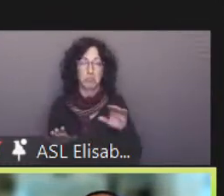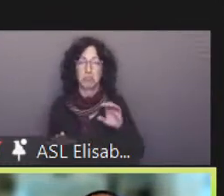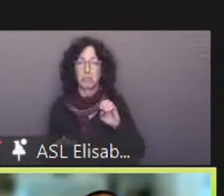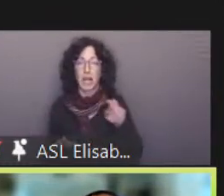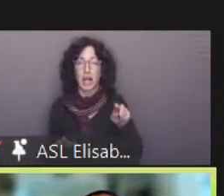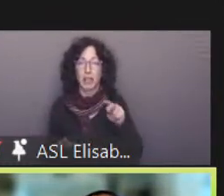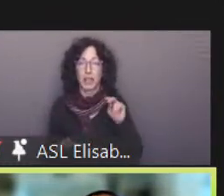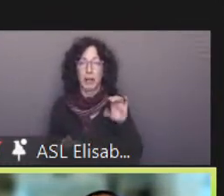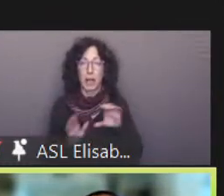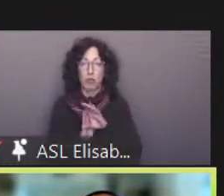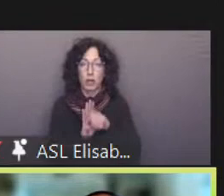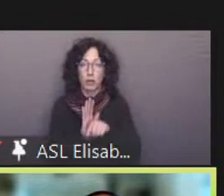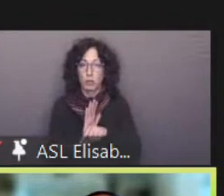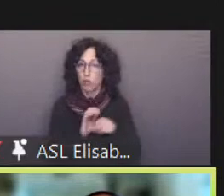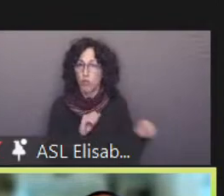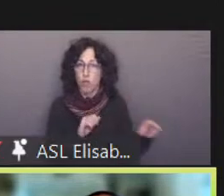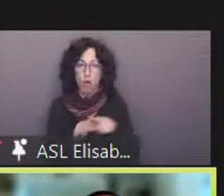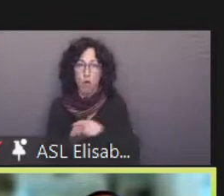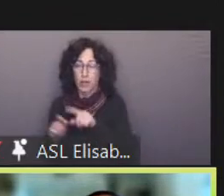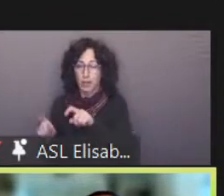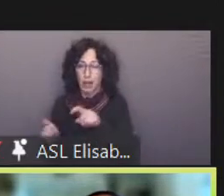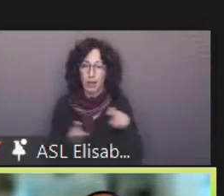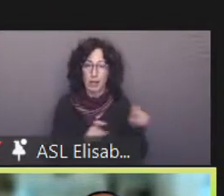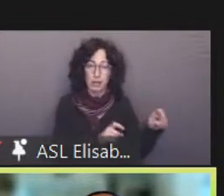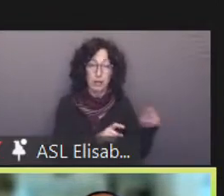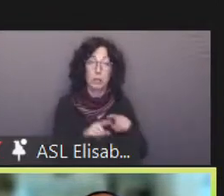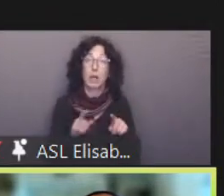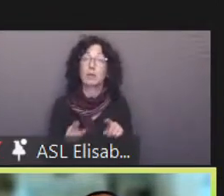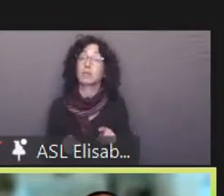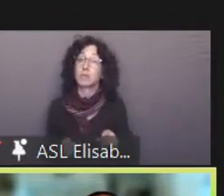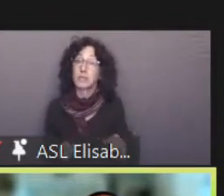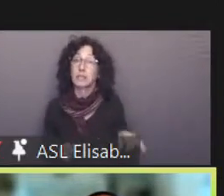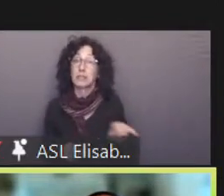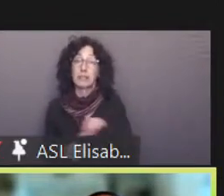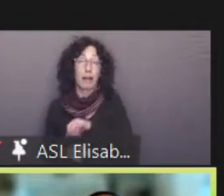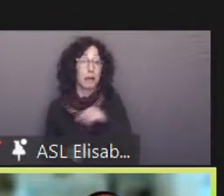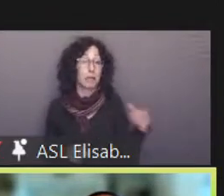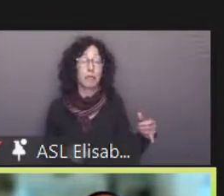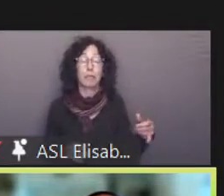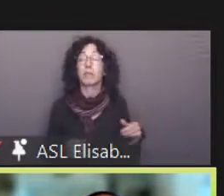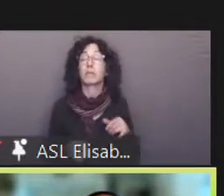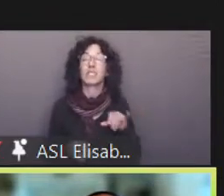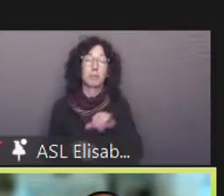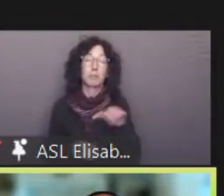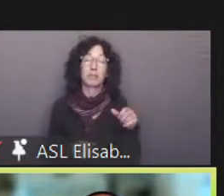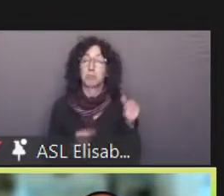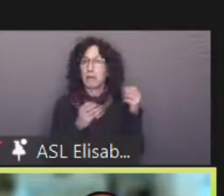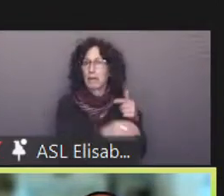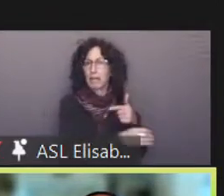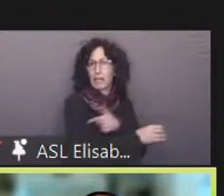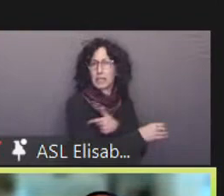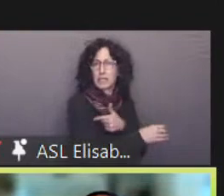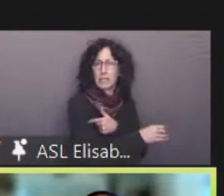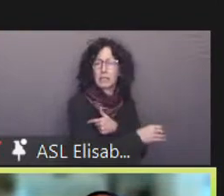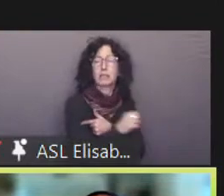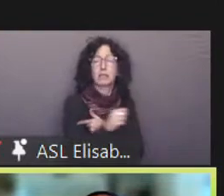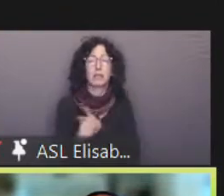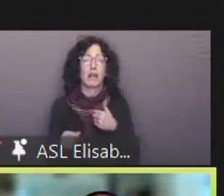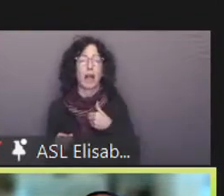But like other vaccines, there are some side effects. And most of the side effects that we know about are relatively